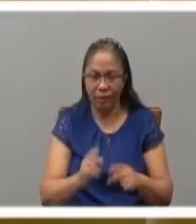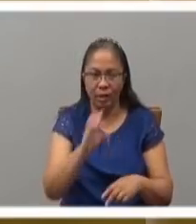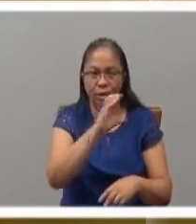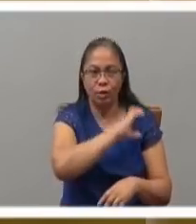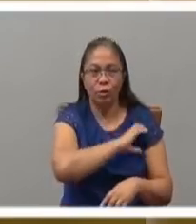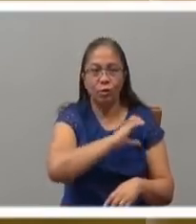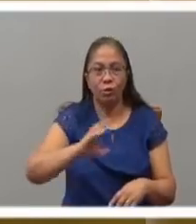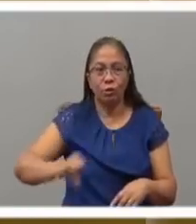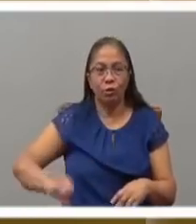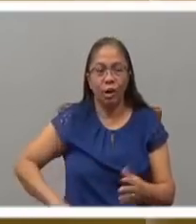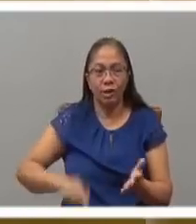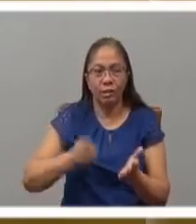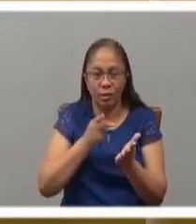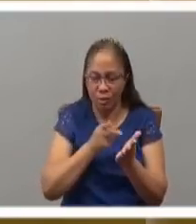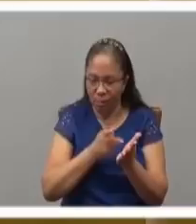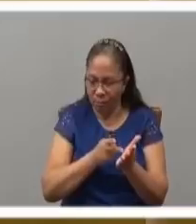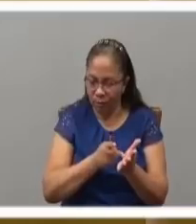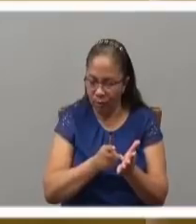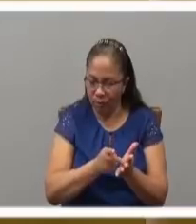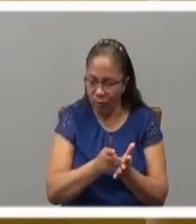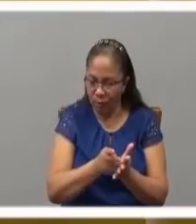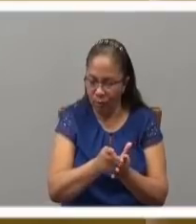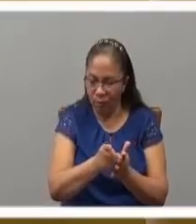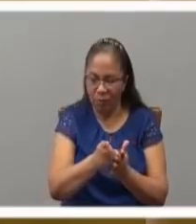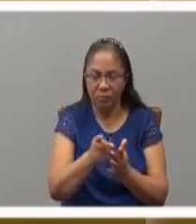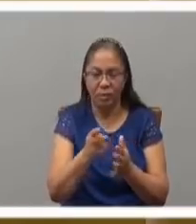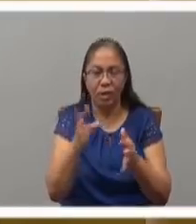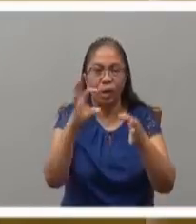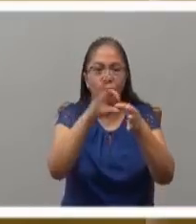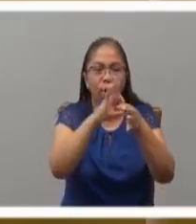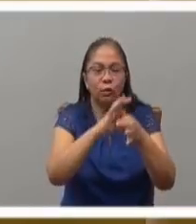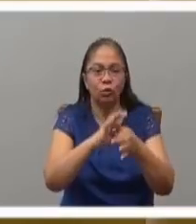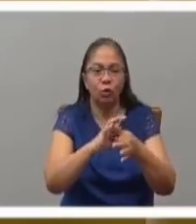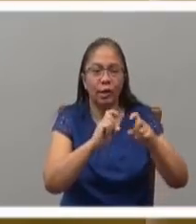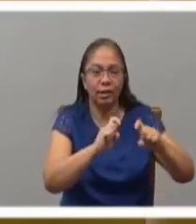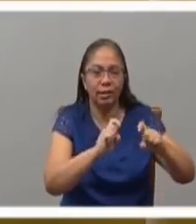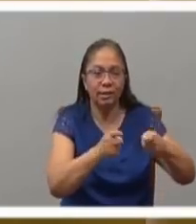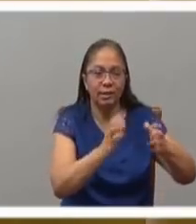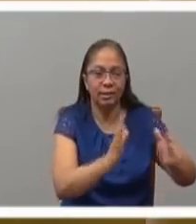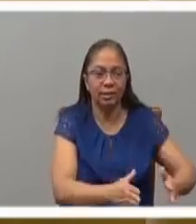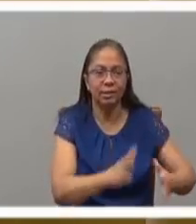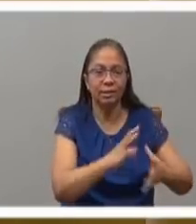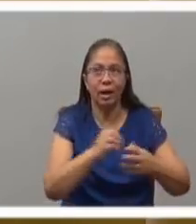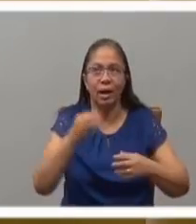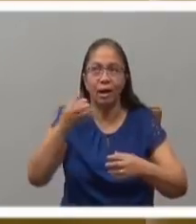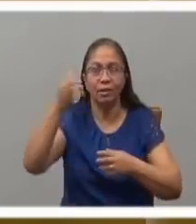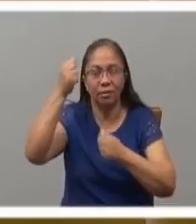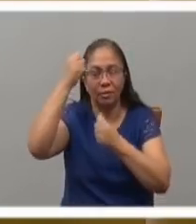Lamb, and Christ the undefiled has sinners to his